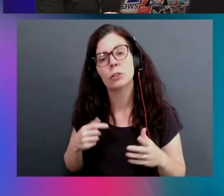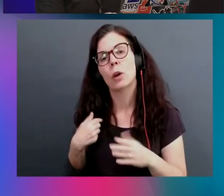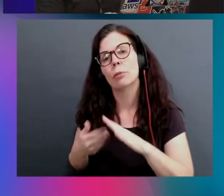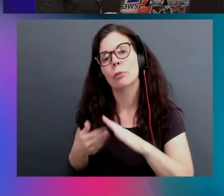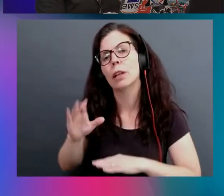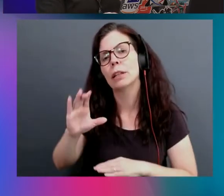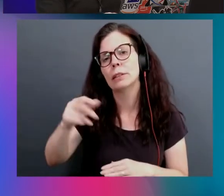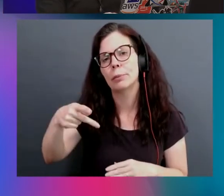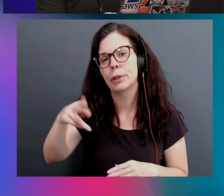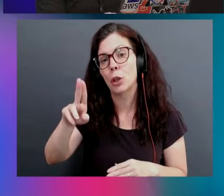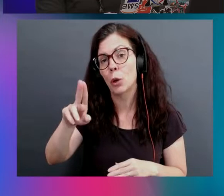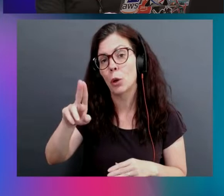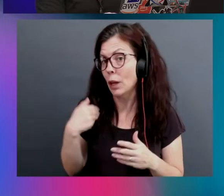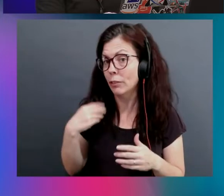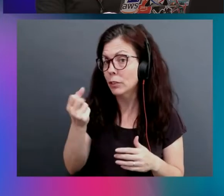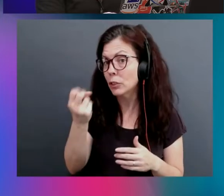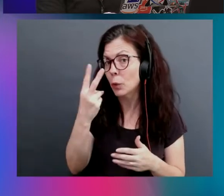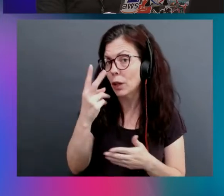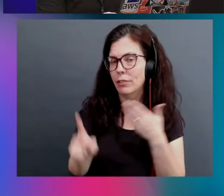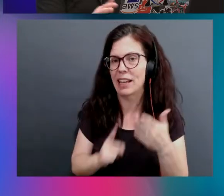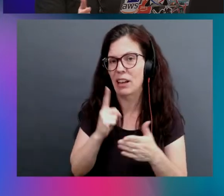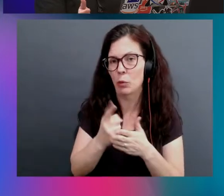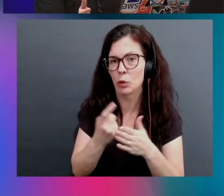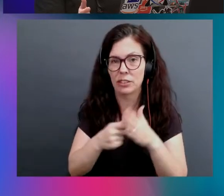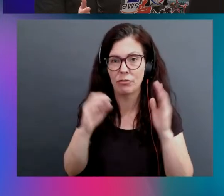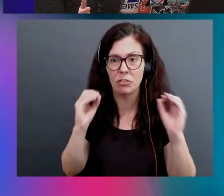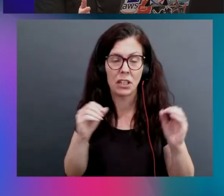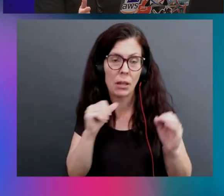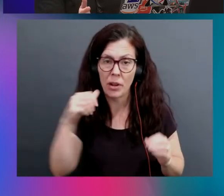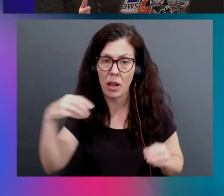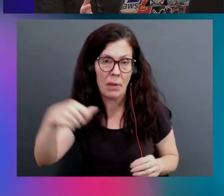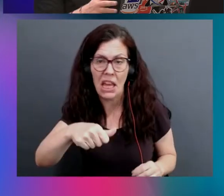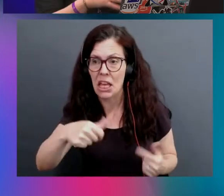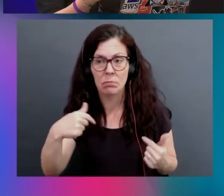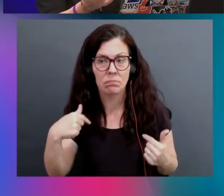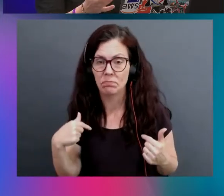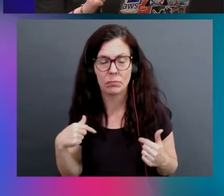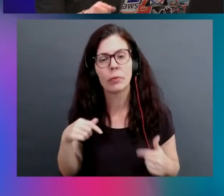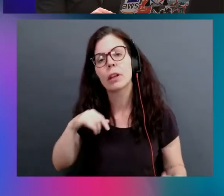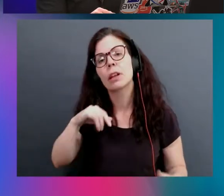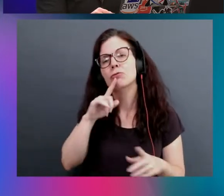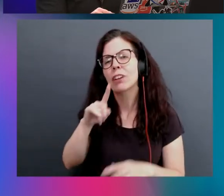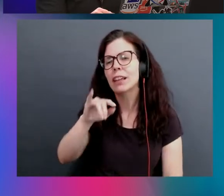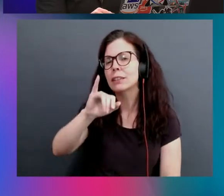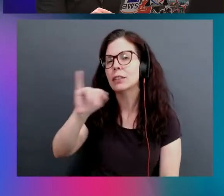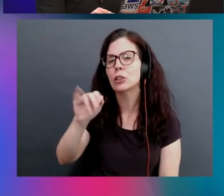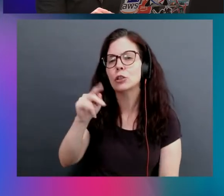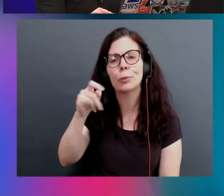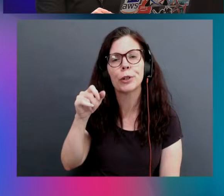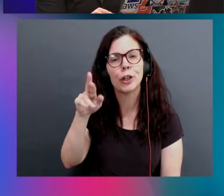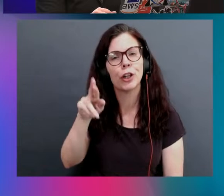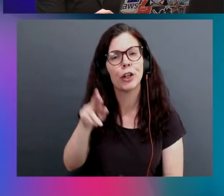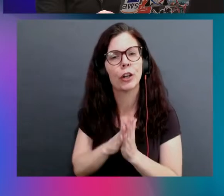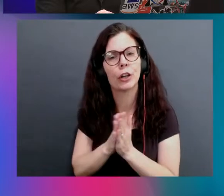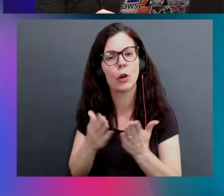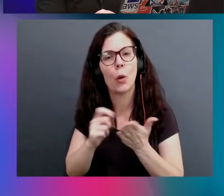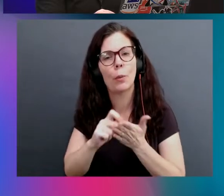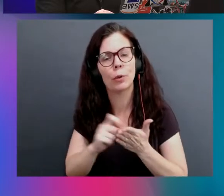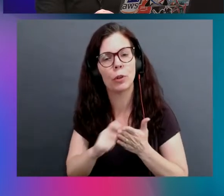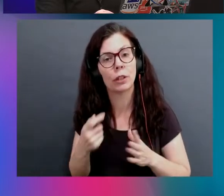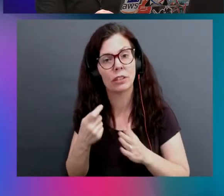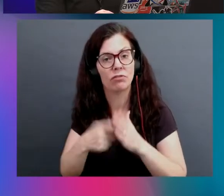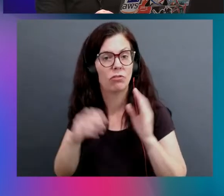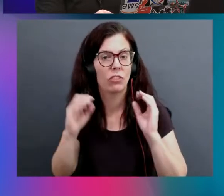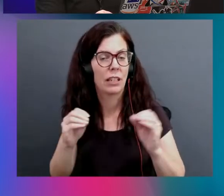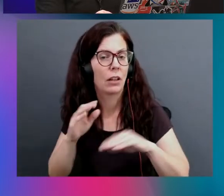for free. I don't have to pay for this. It's basically a Jupyter notebook running for free SageMaker Studio Lab. You can